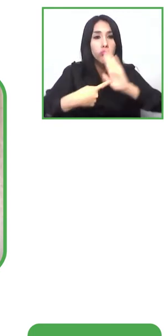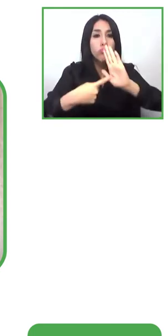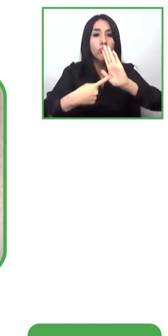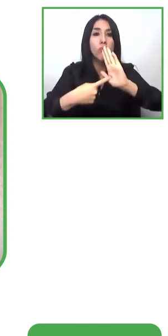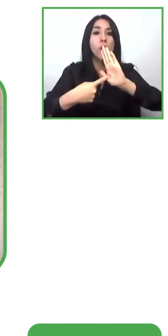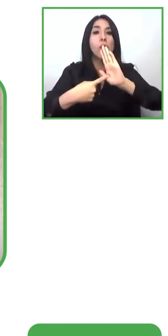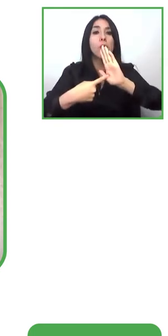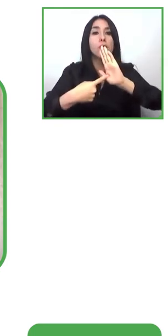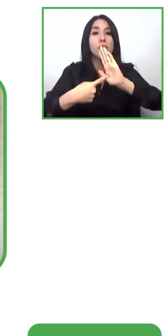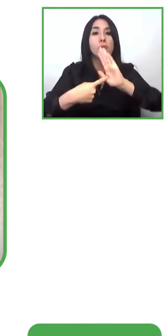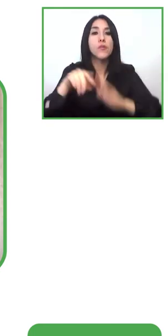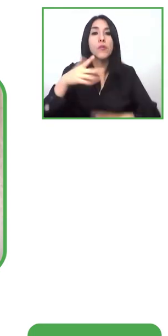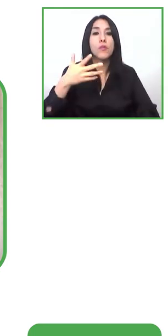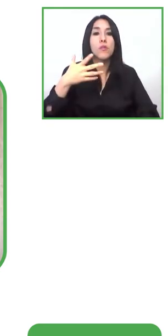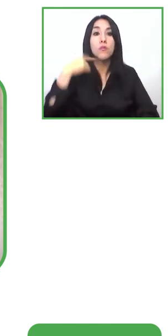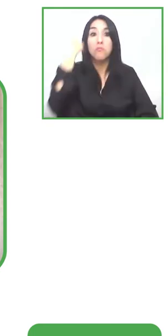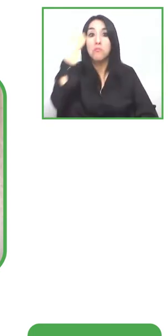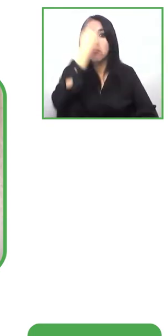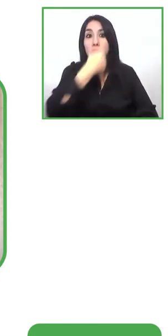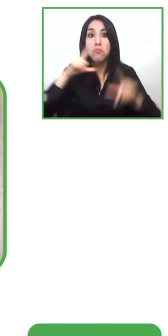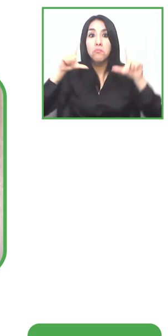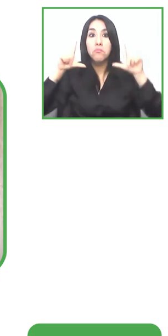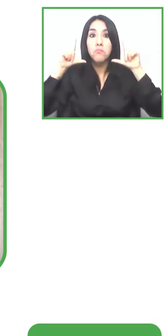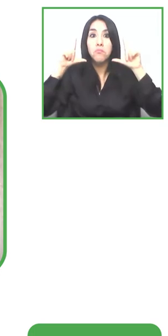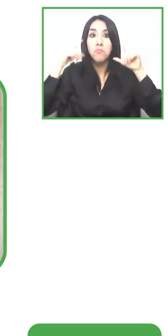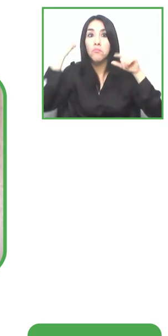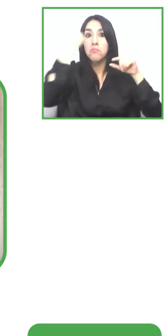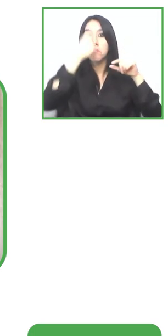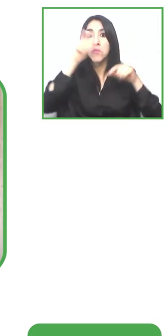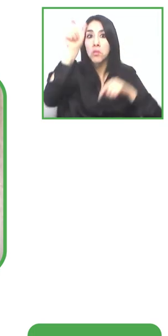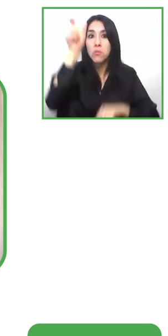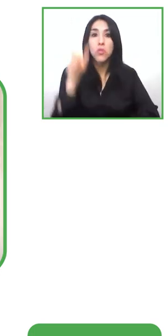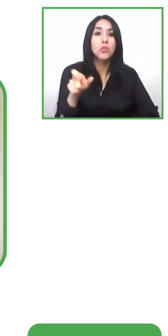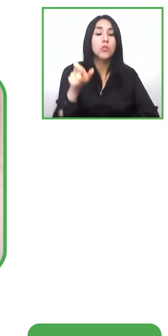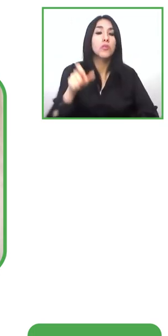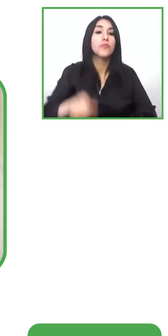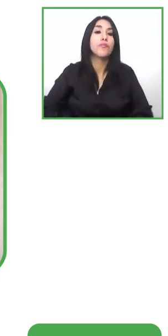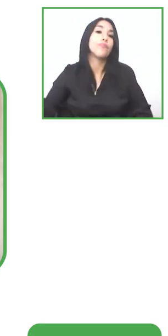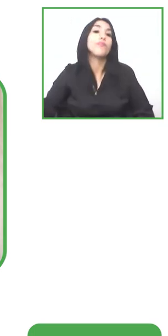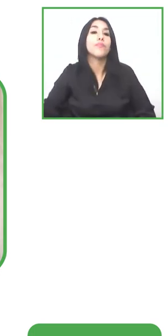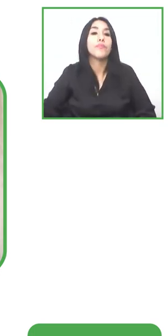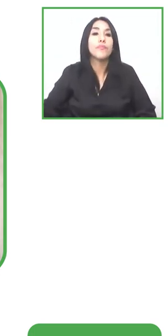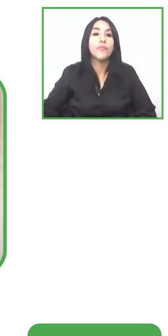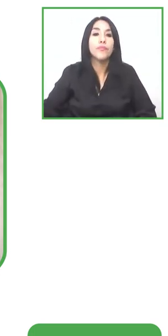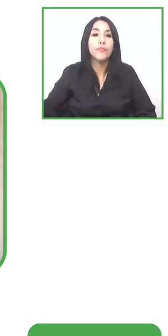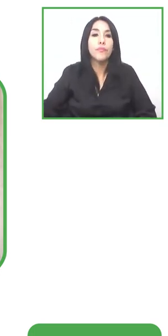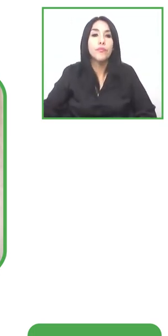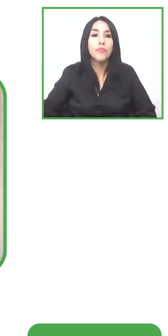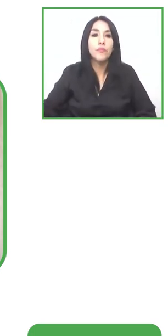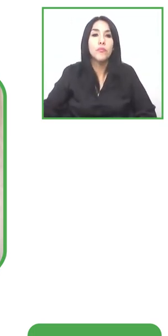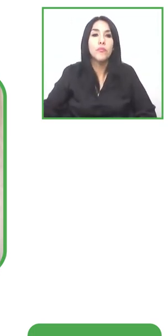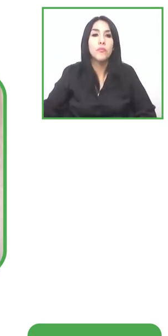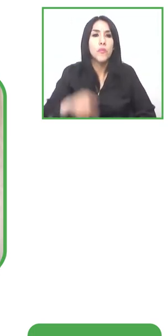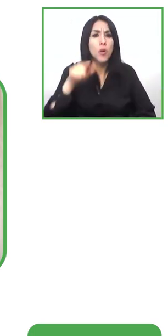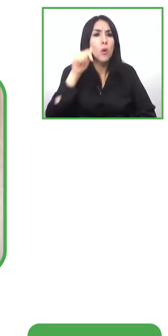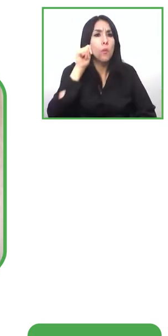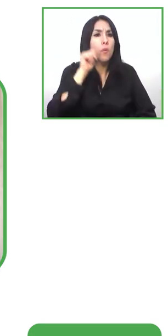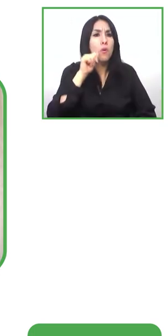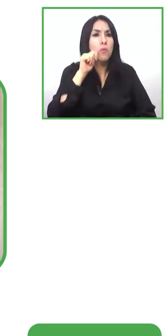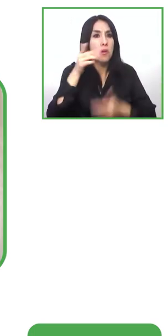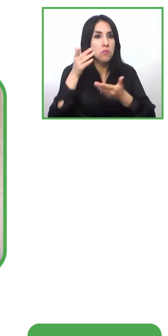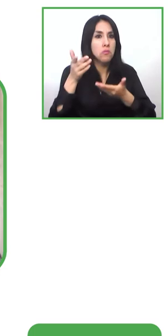deaf person. We also do a lot of video, short video features, and we always make sure to